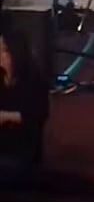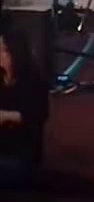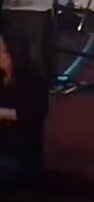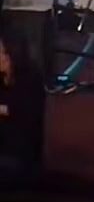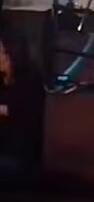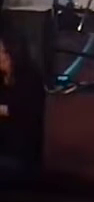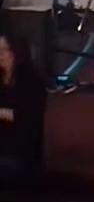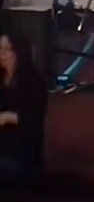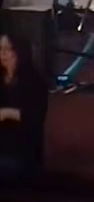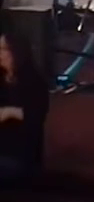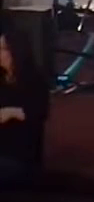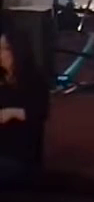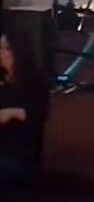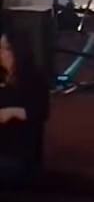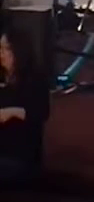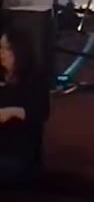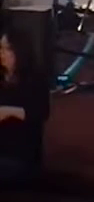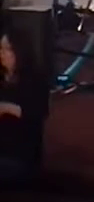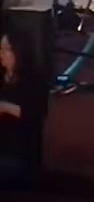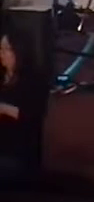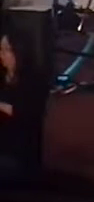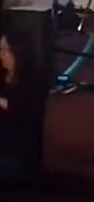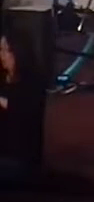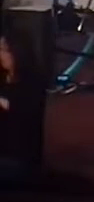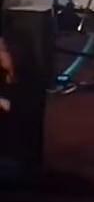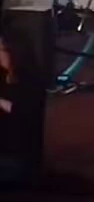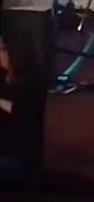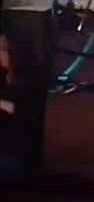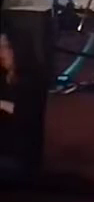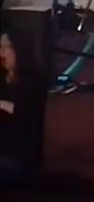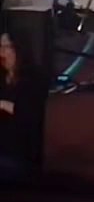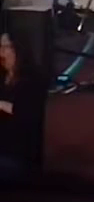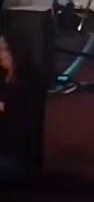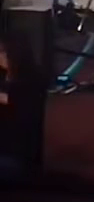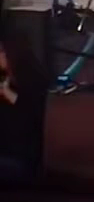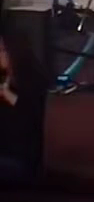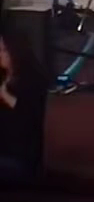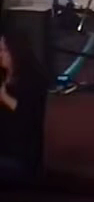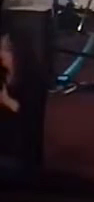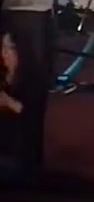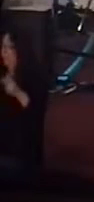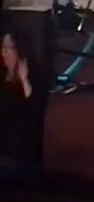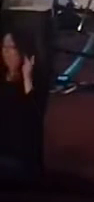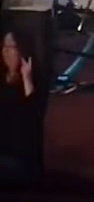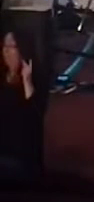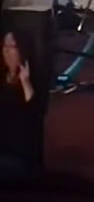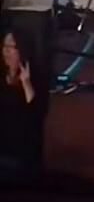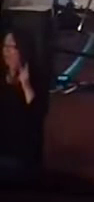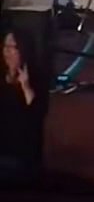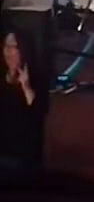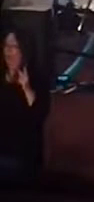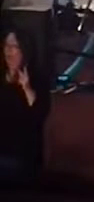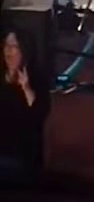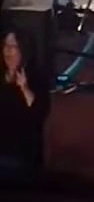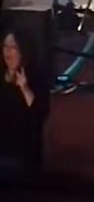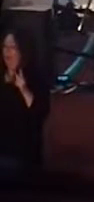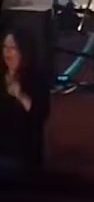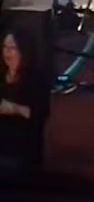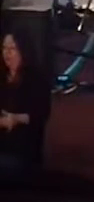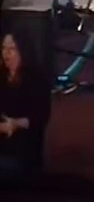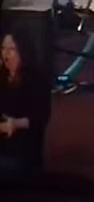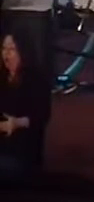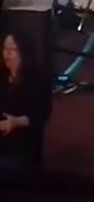through at this moment. So she decides, you know what, I don't care. I'm going to try to find this ring. And she calls up the